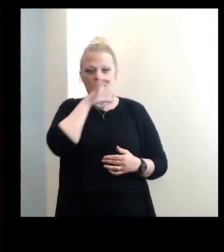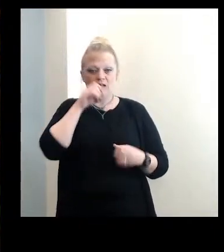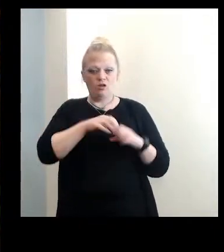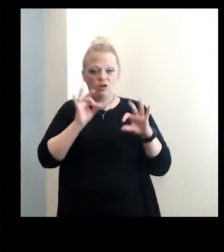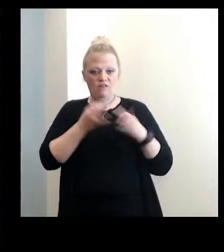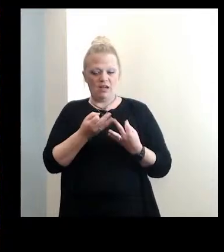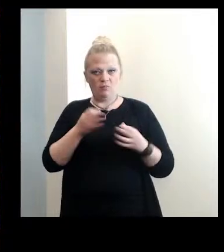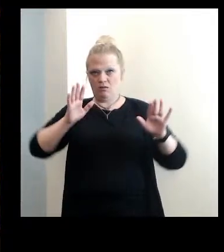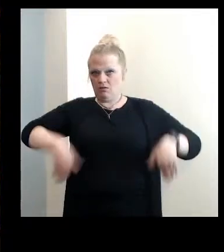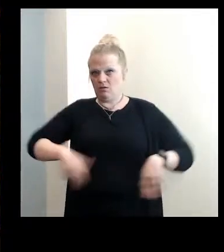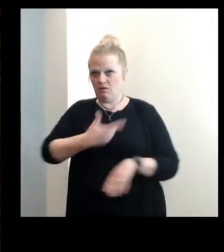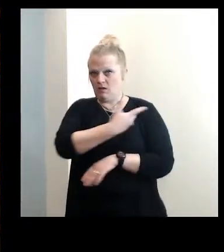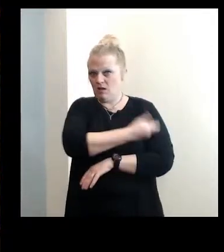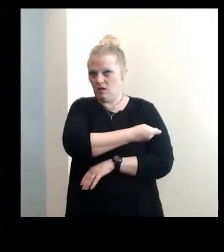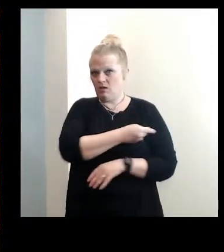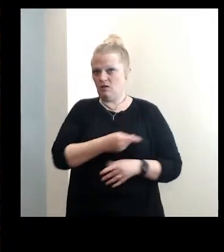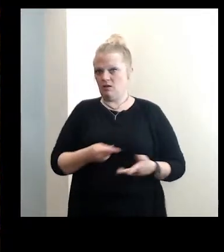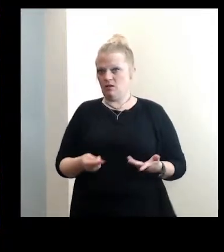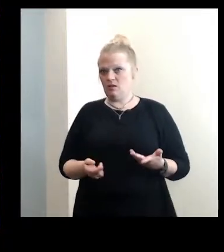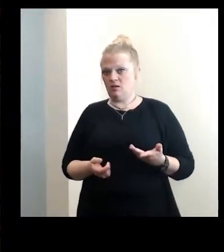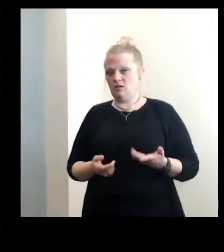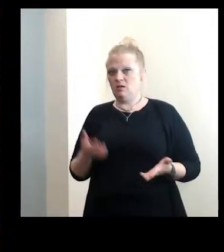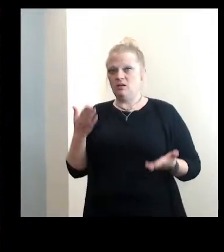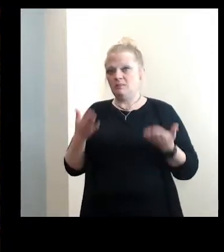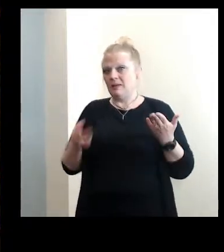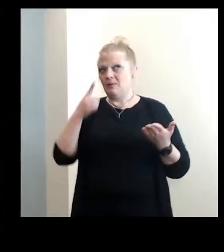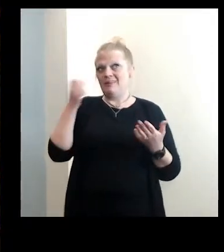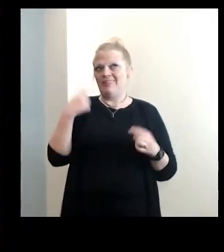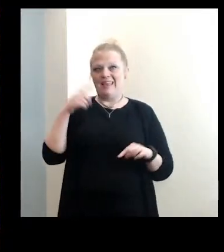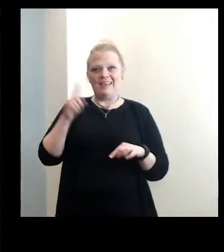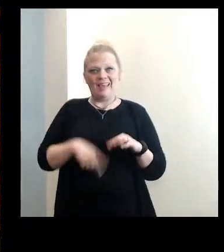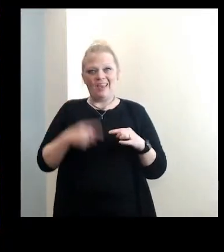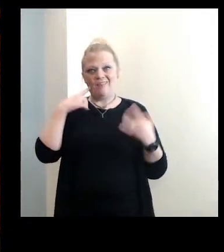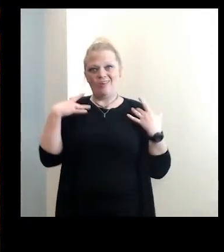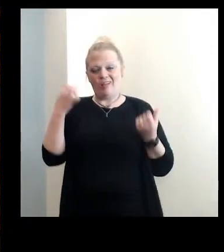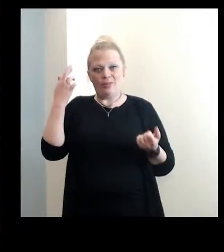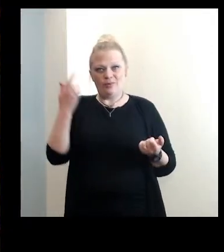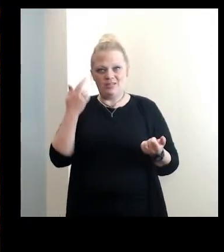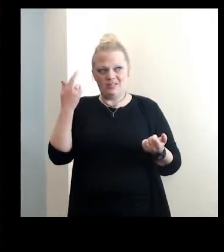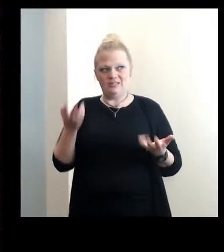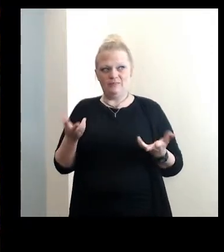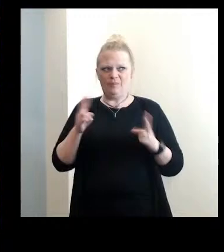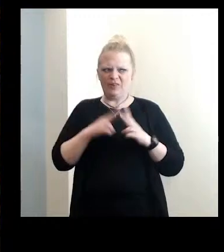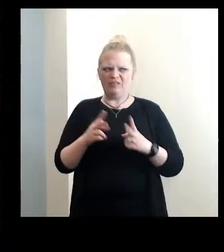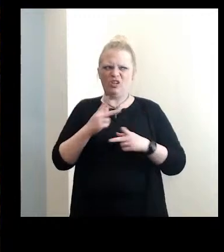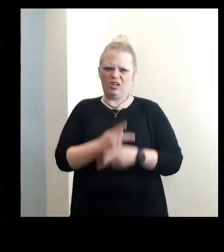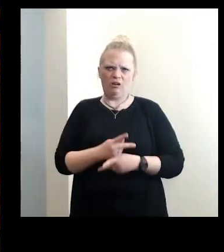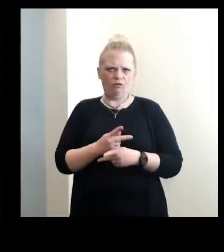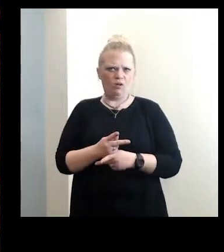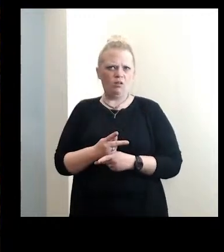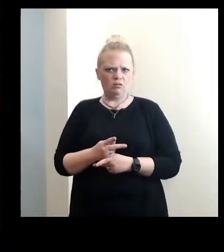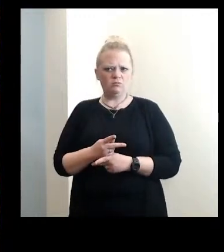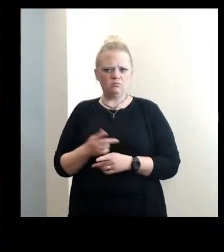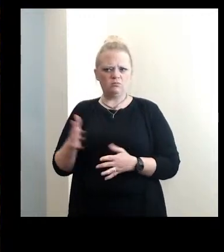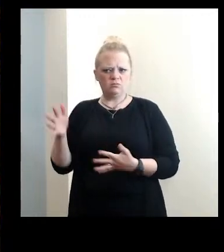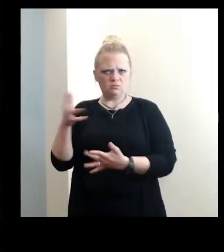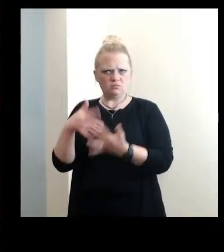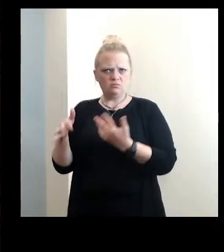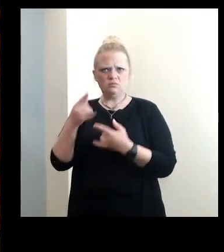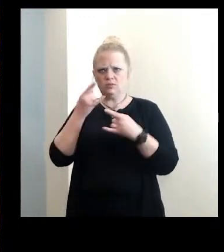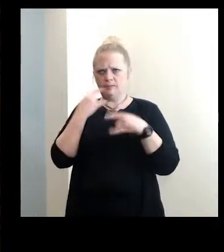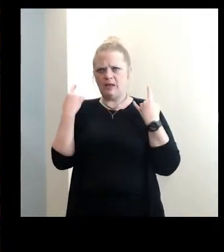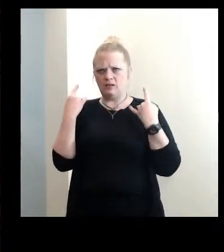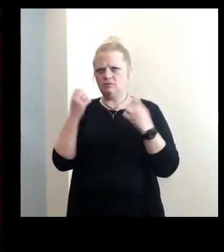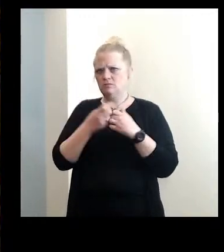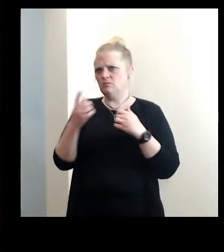who hasn't been vaccinated, it's maybe because they can't for health reasons, and so you have to be very careful around them. Even you should wear a